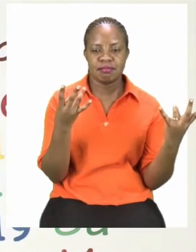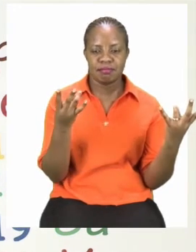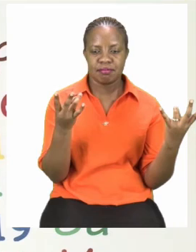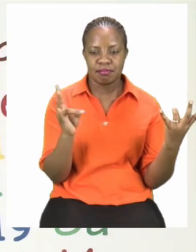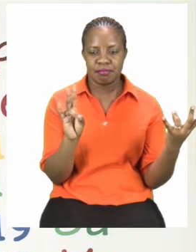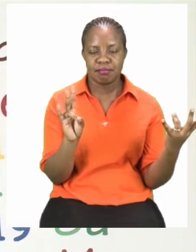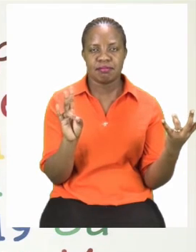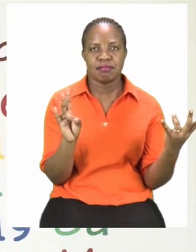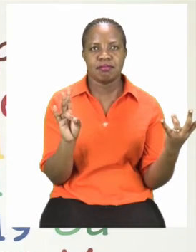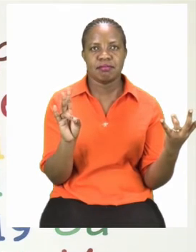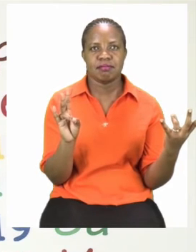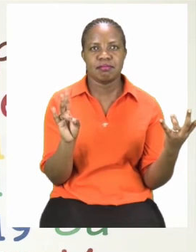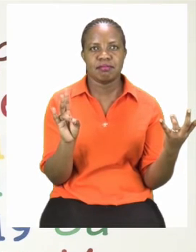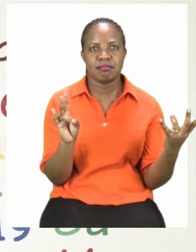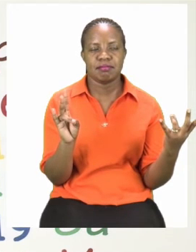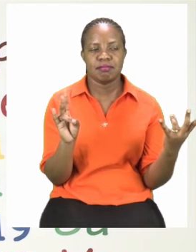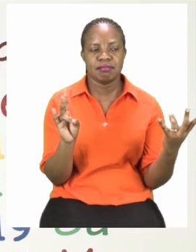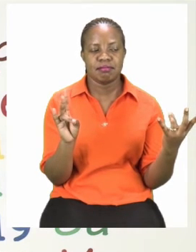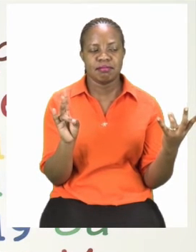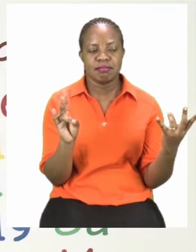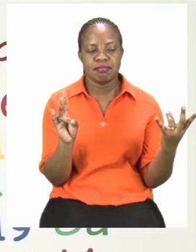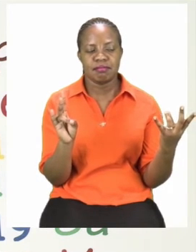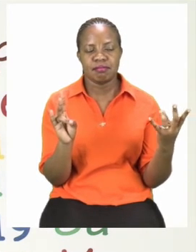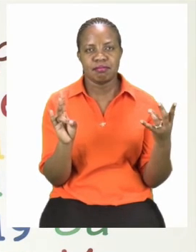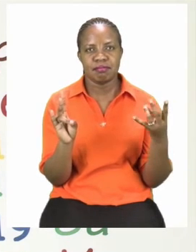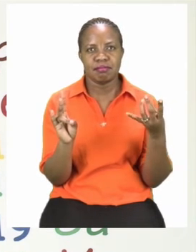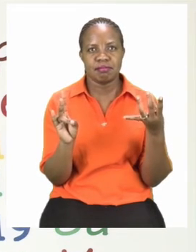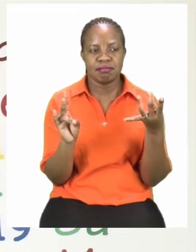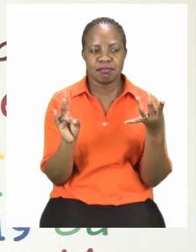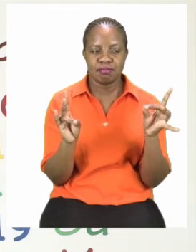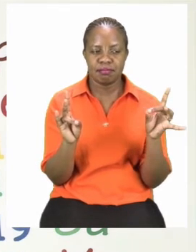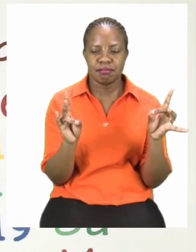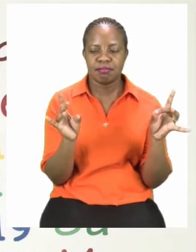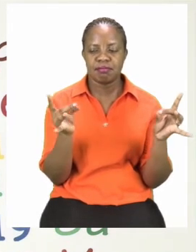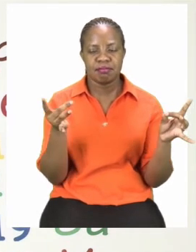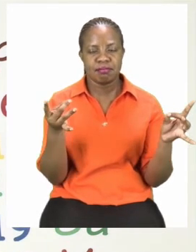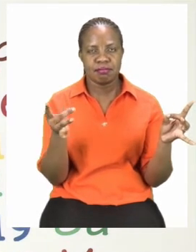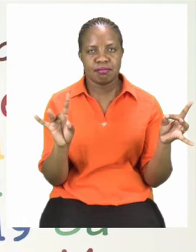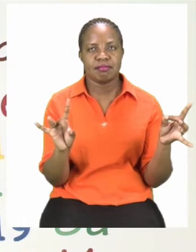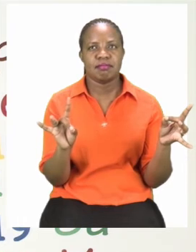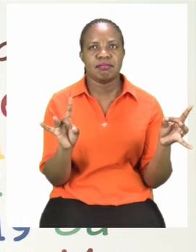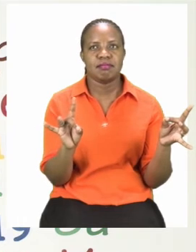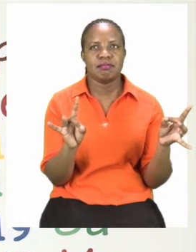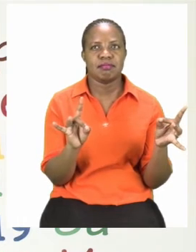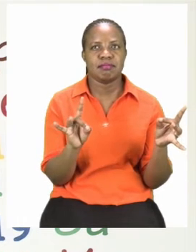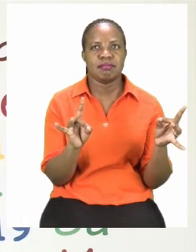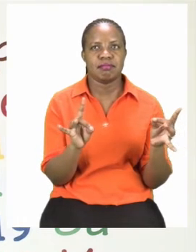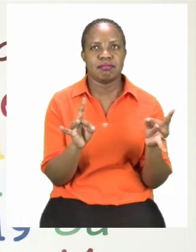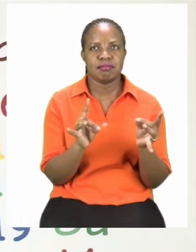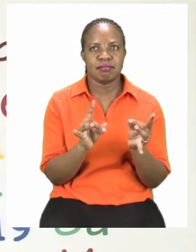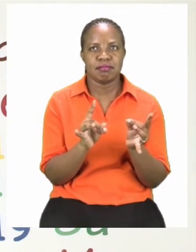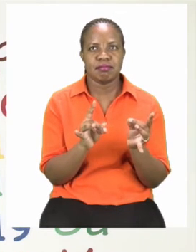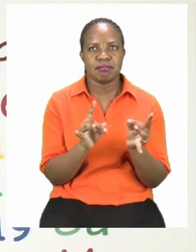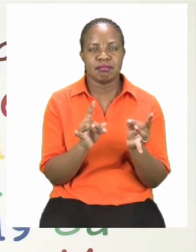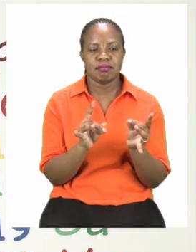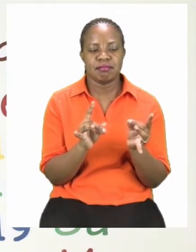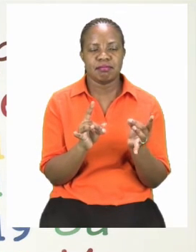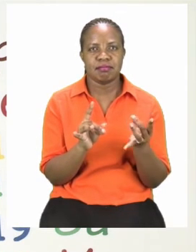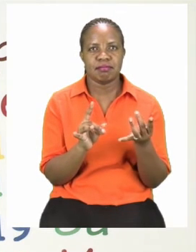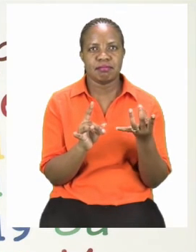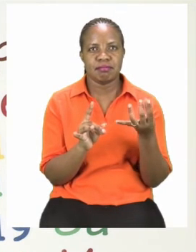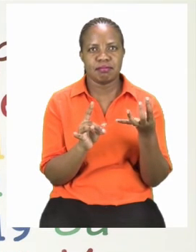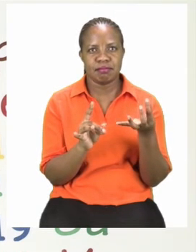Very good. The rest of these you are going to do by yourself. And I want you to please take your